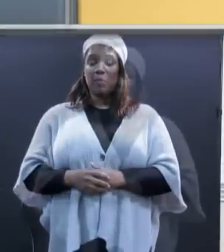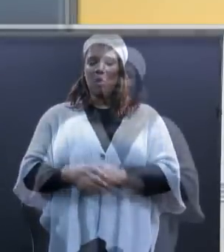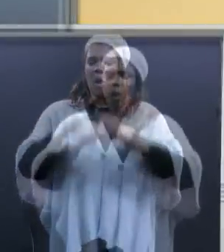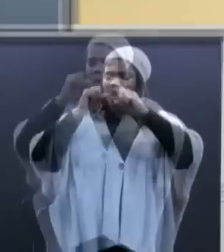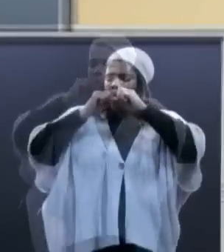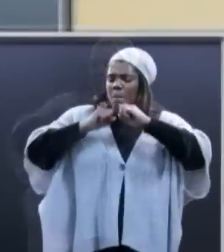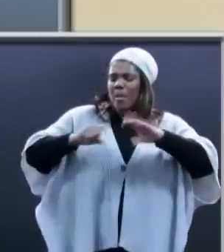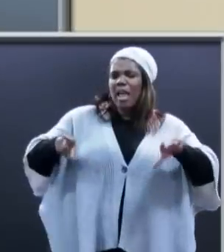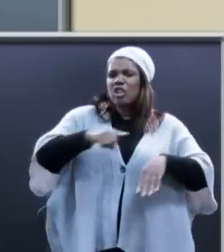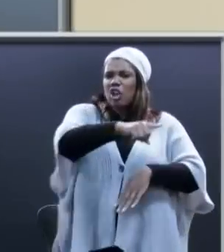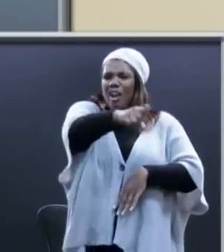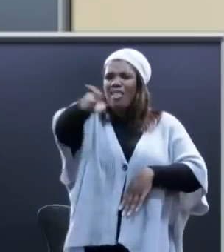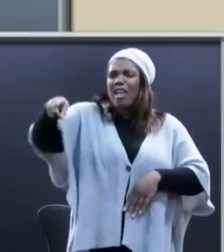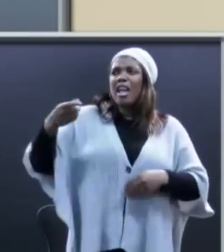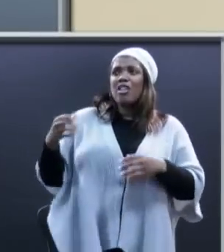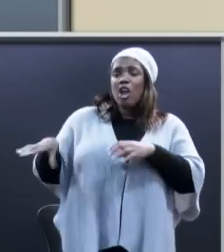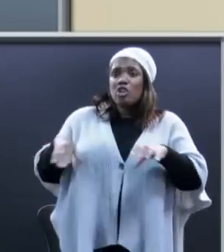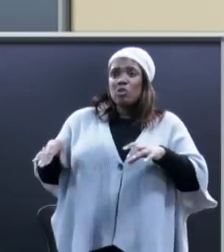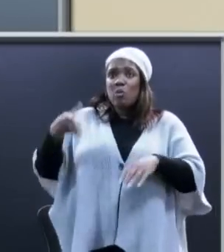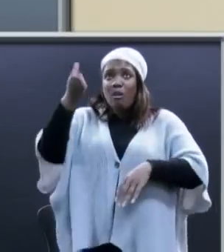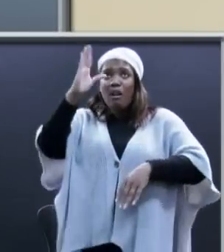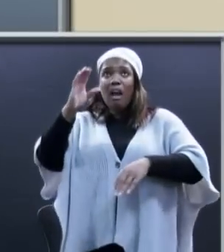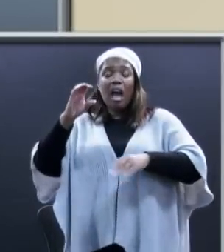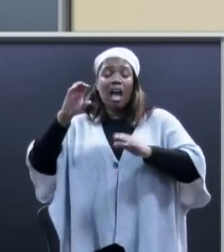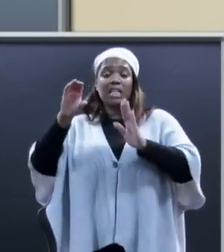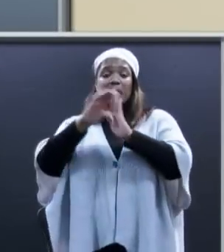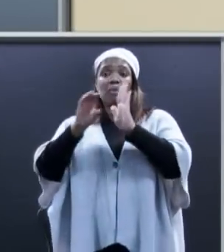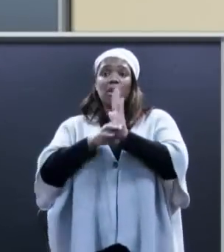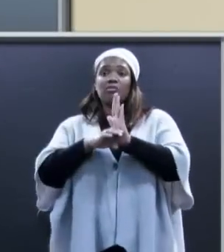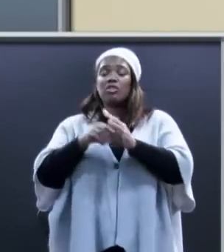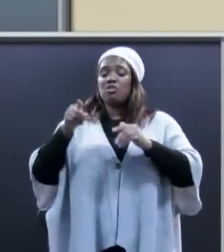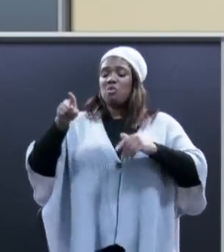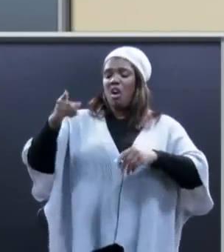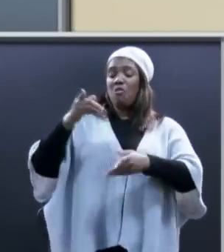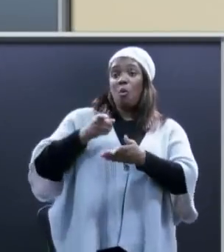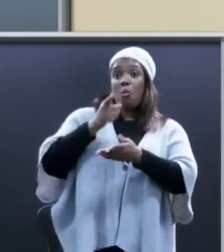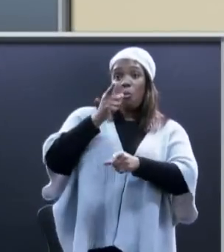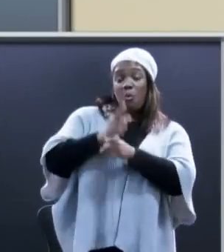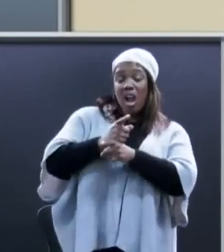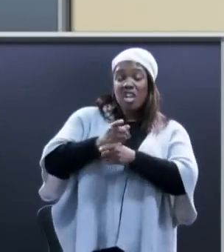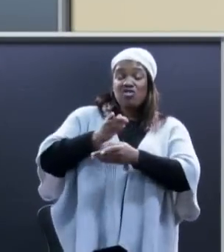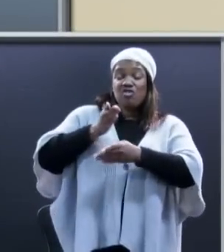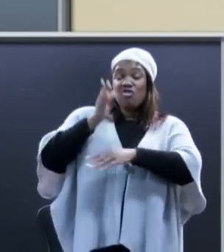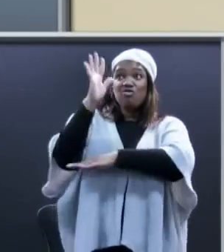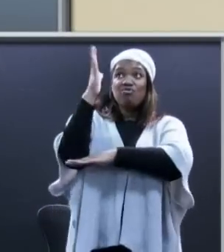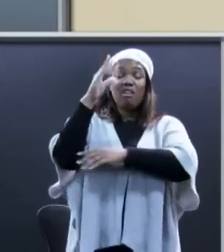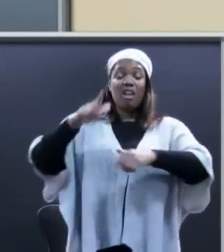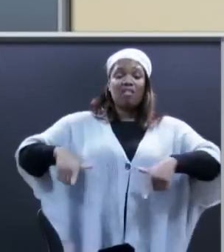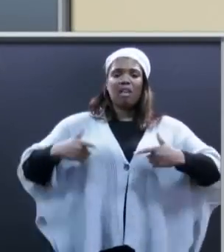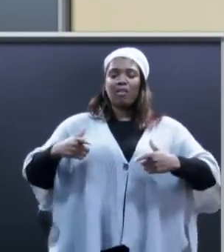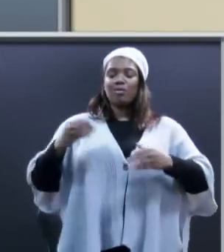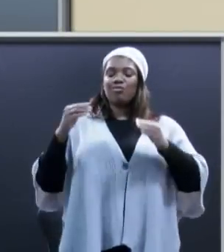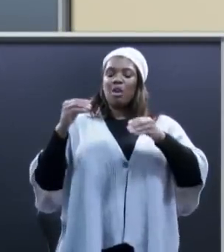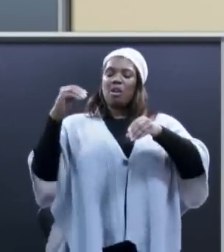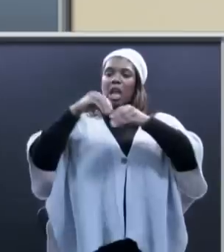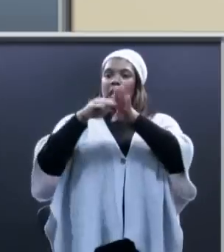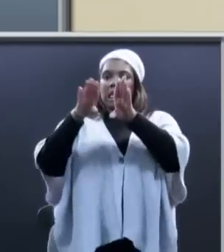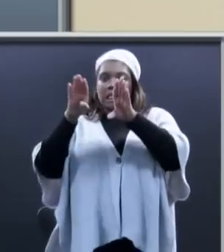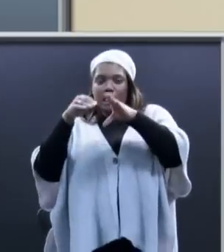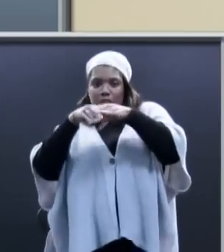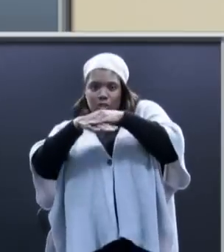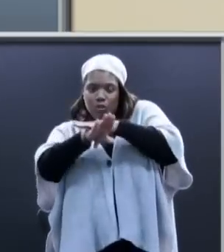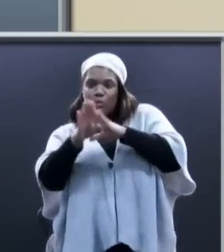Blessed are they that do his commandments, that they may have right to the tree of life, and may enter in through the gates into the city. For without